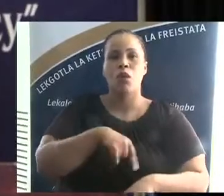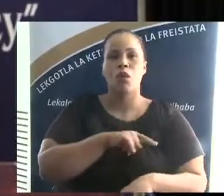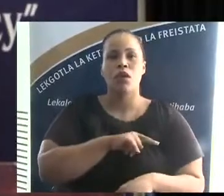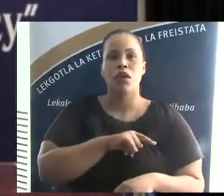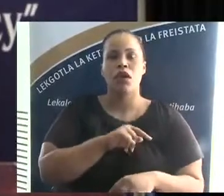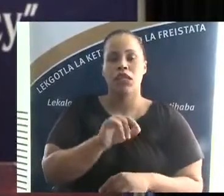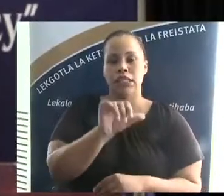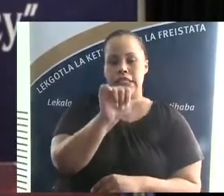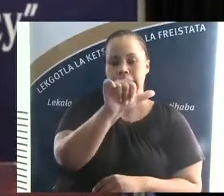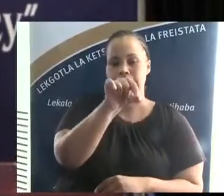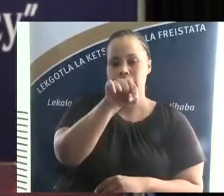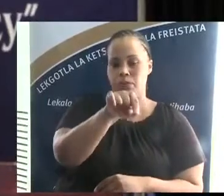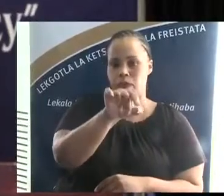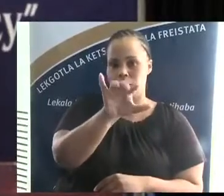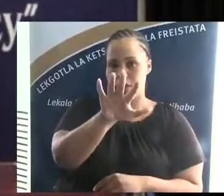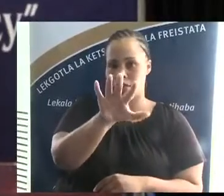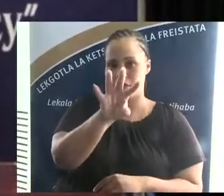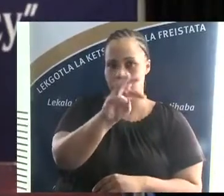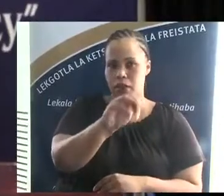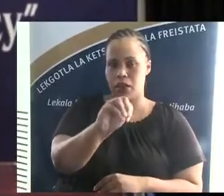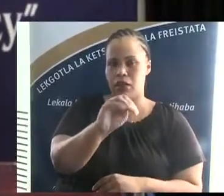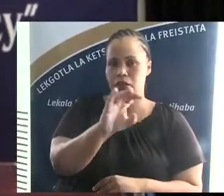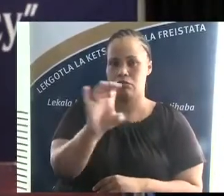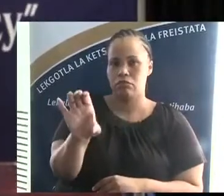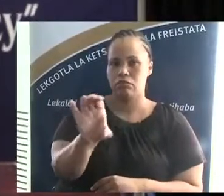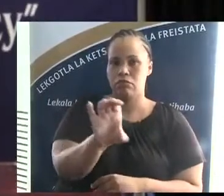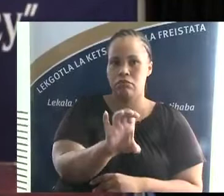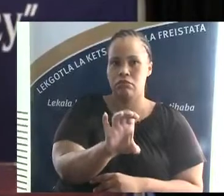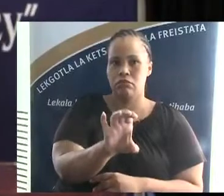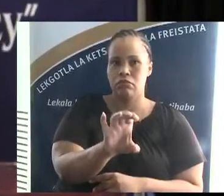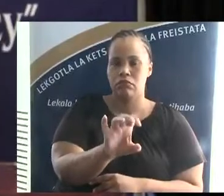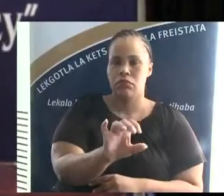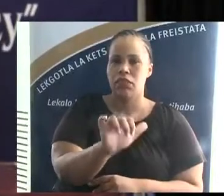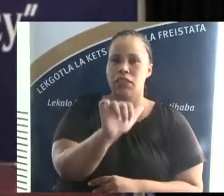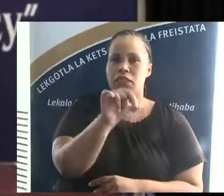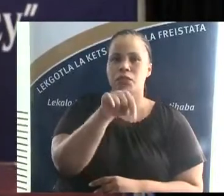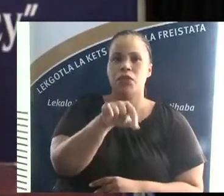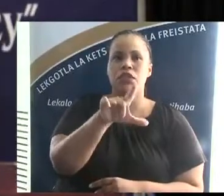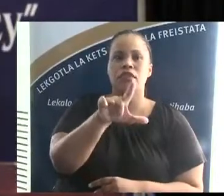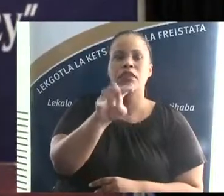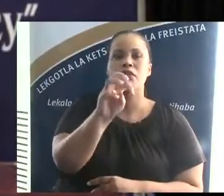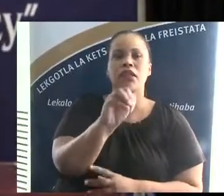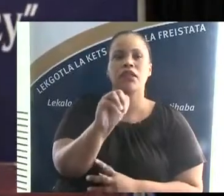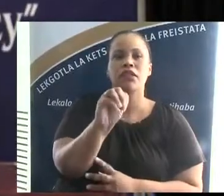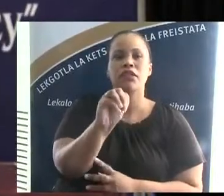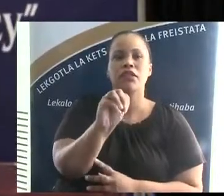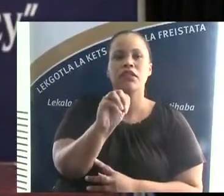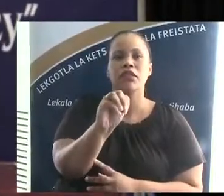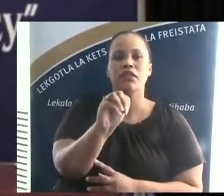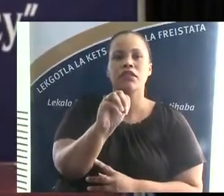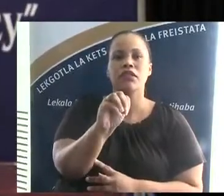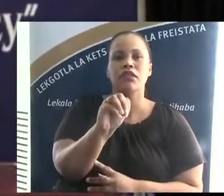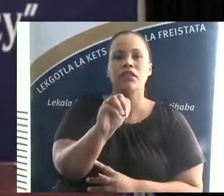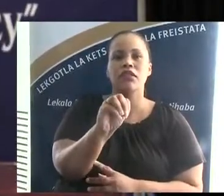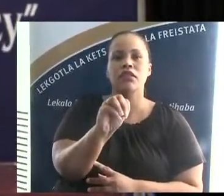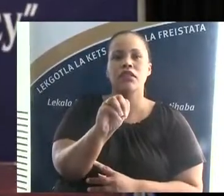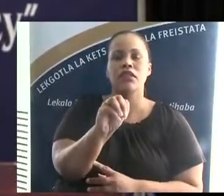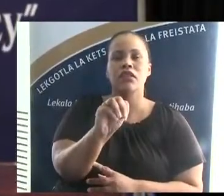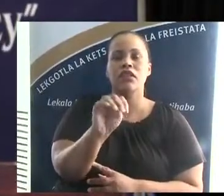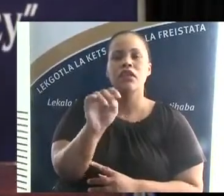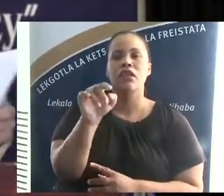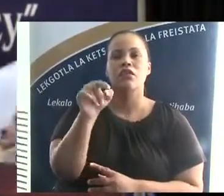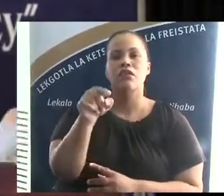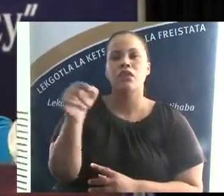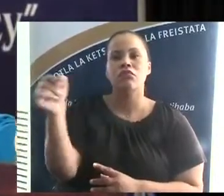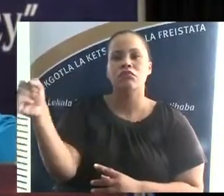additional $6.5 million and $6.780 million and $7.085 million for the